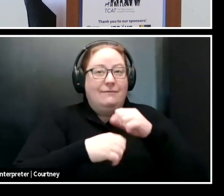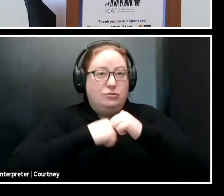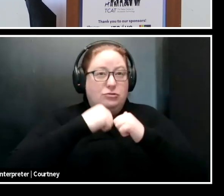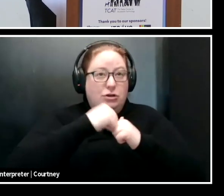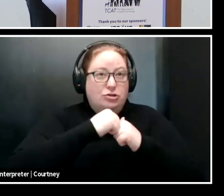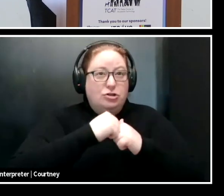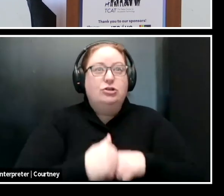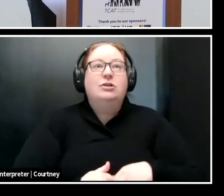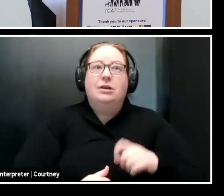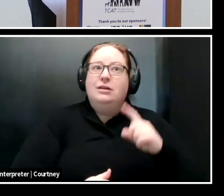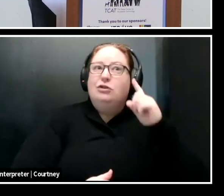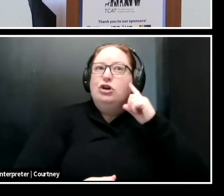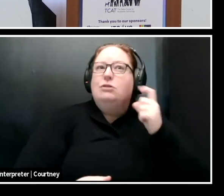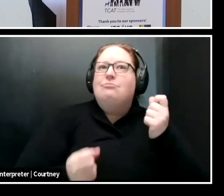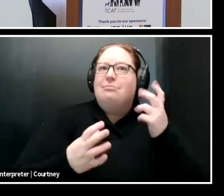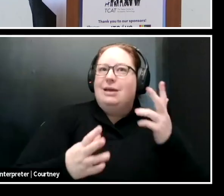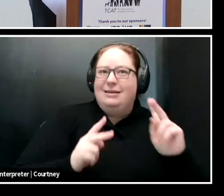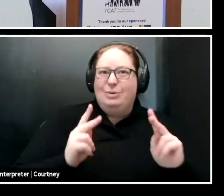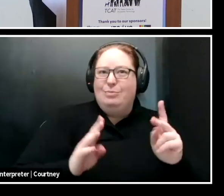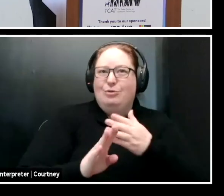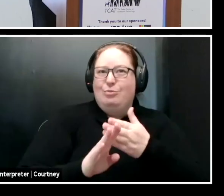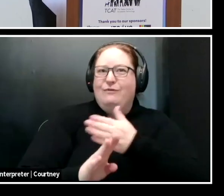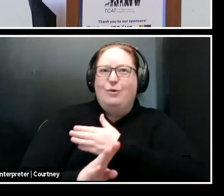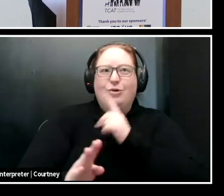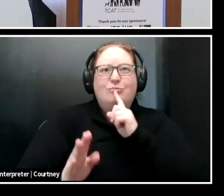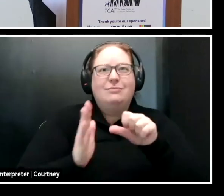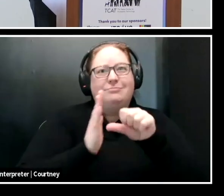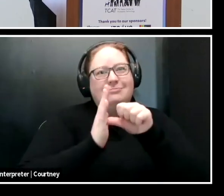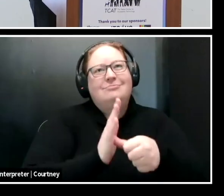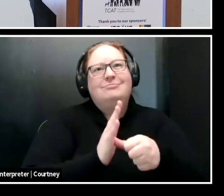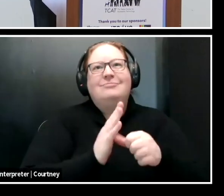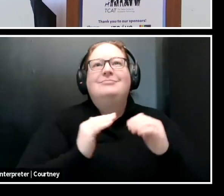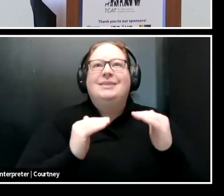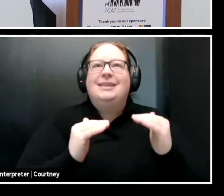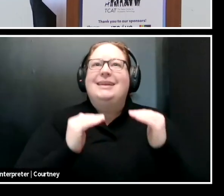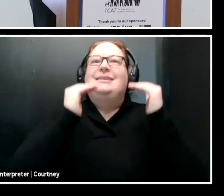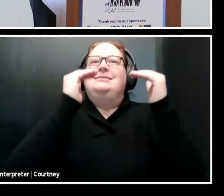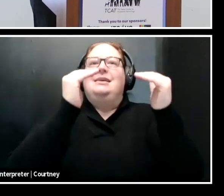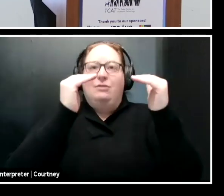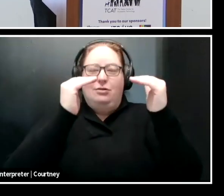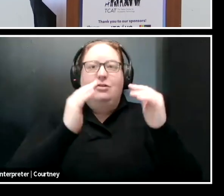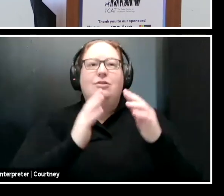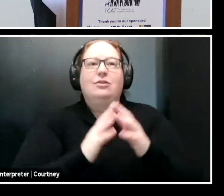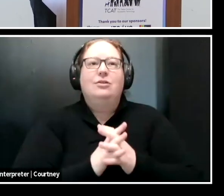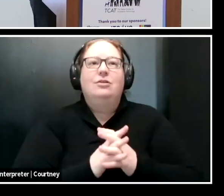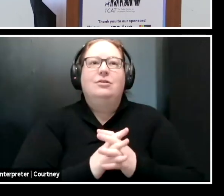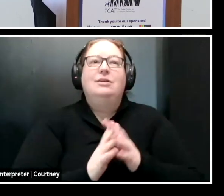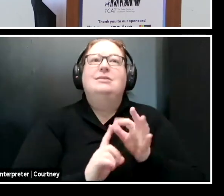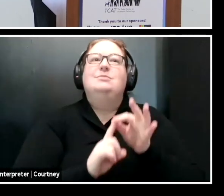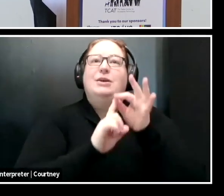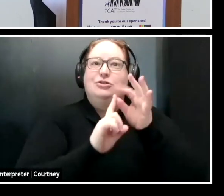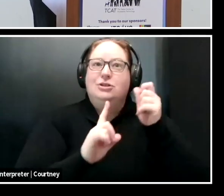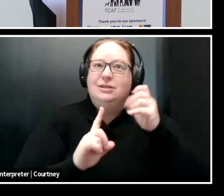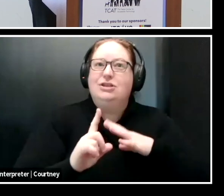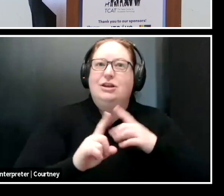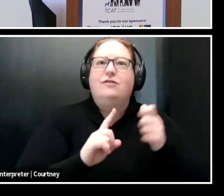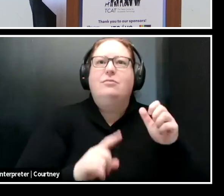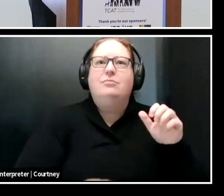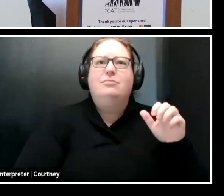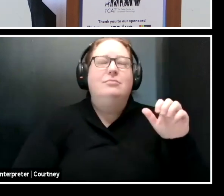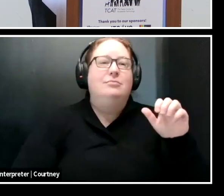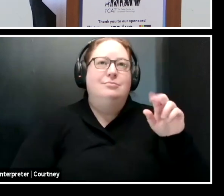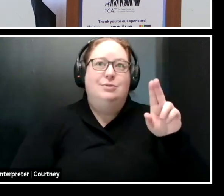heard many folks before me kind of highlight, the next level, especially the gentleman from UW, Andrew, or I believe it was, or